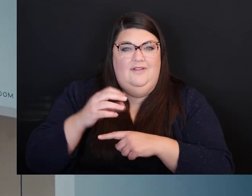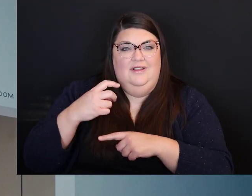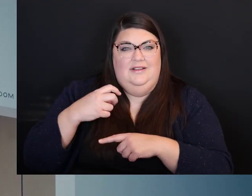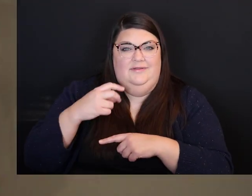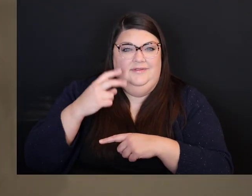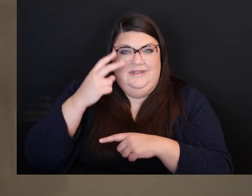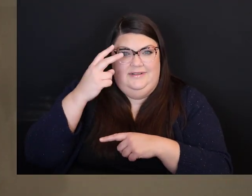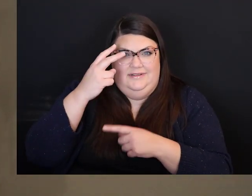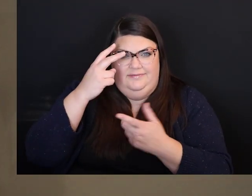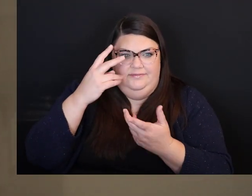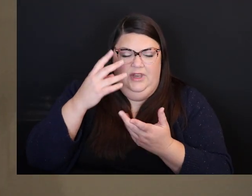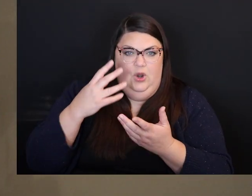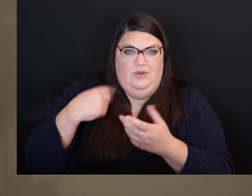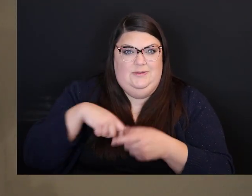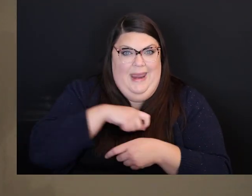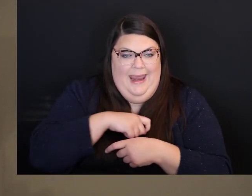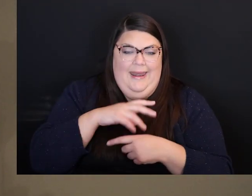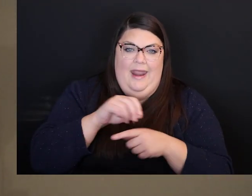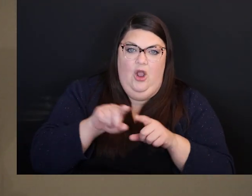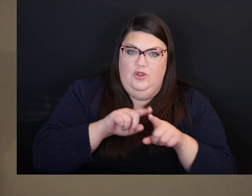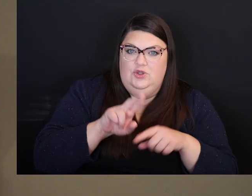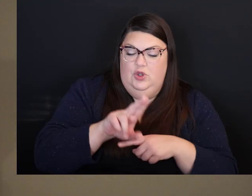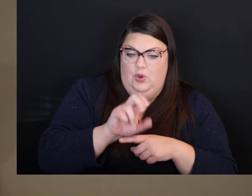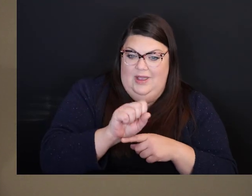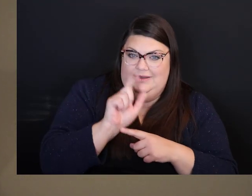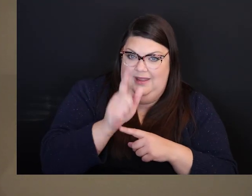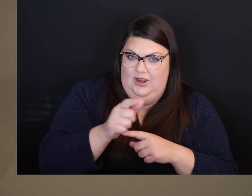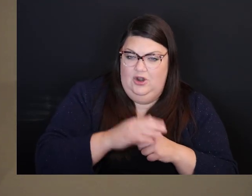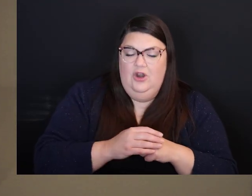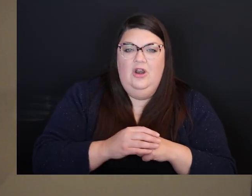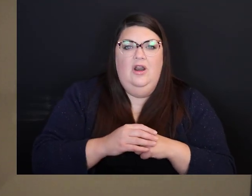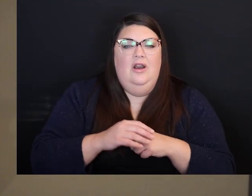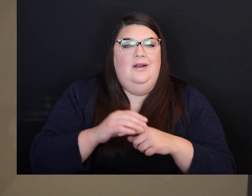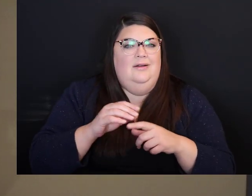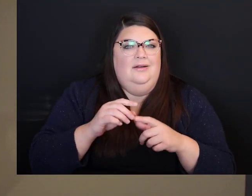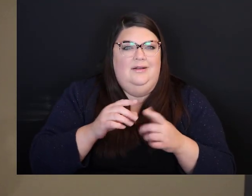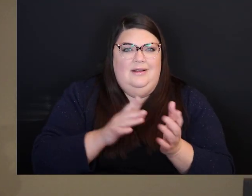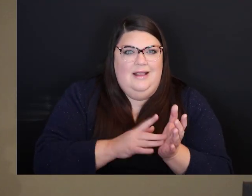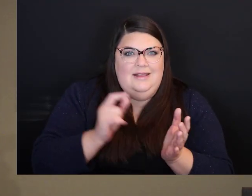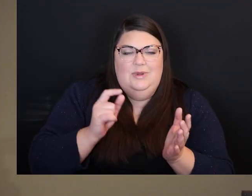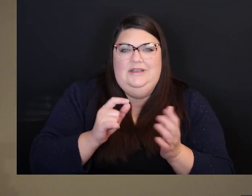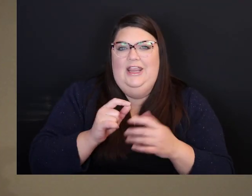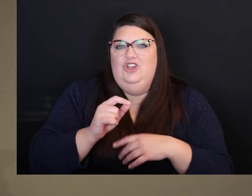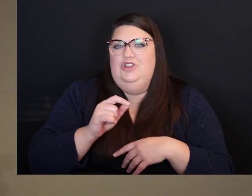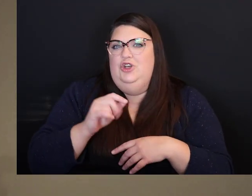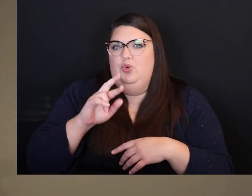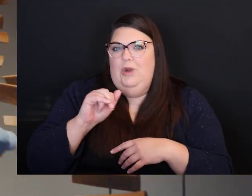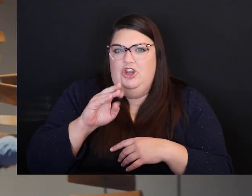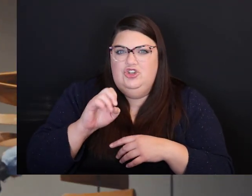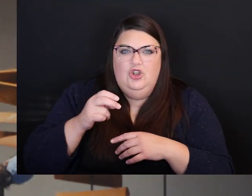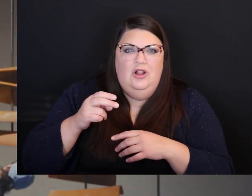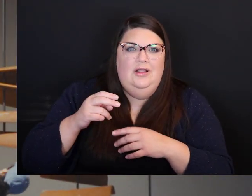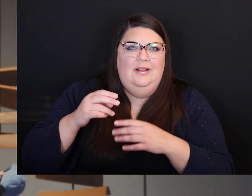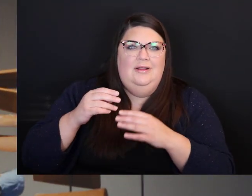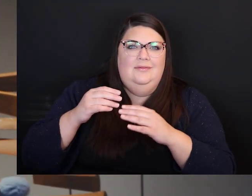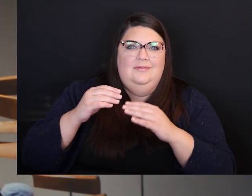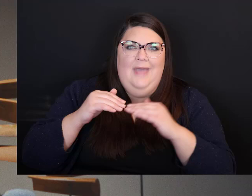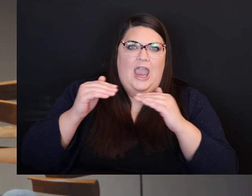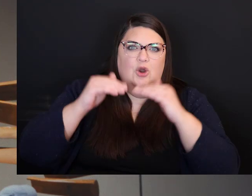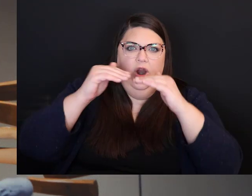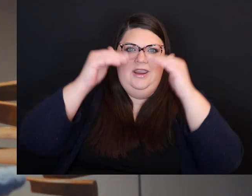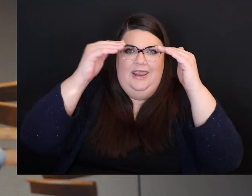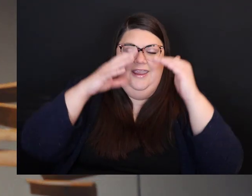US marks a descent into systems of extraction, exploitation, and racial hierarchy, especially